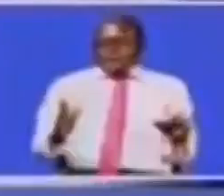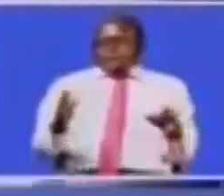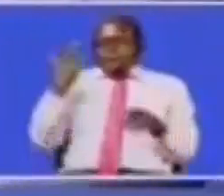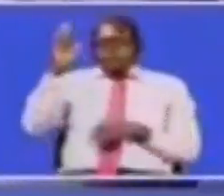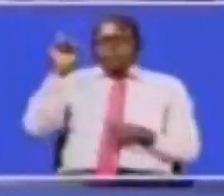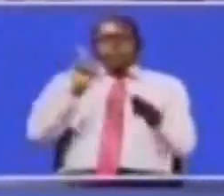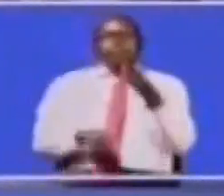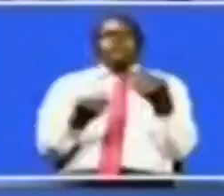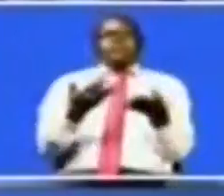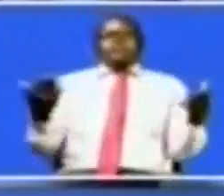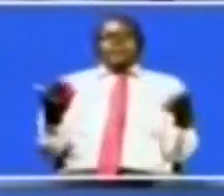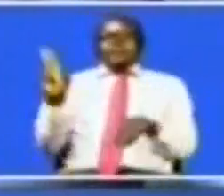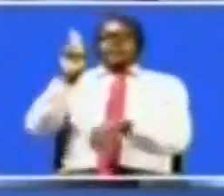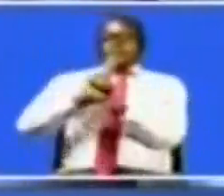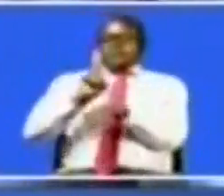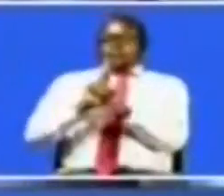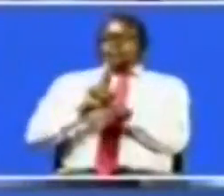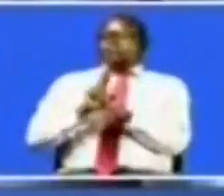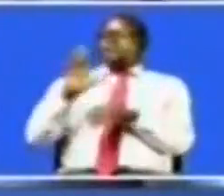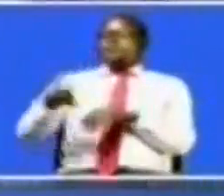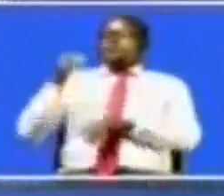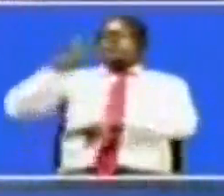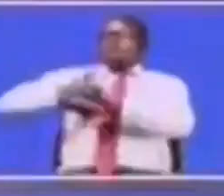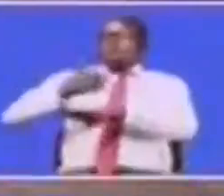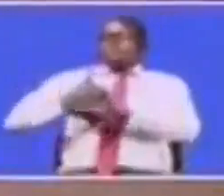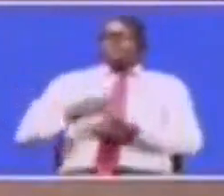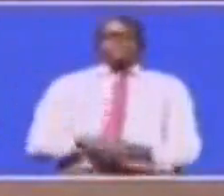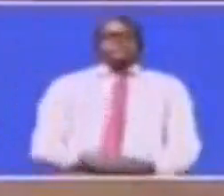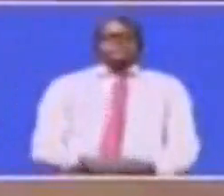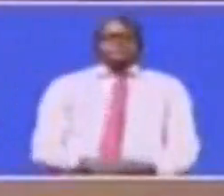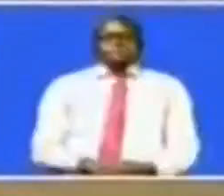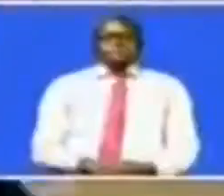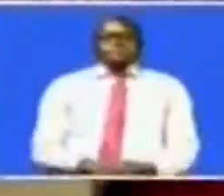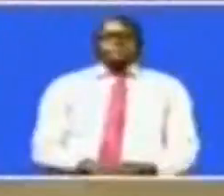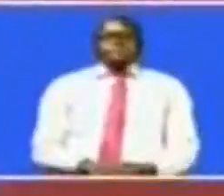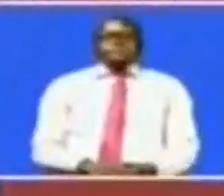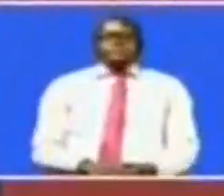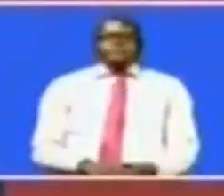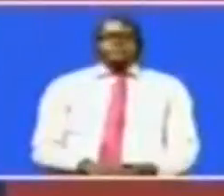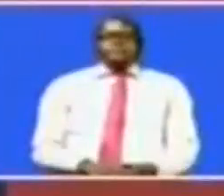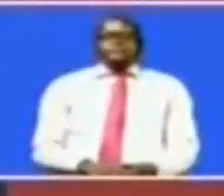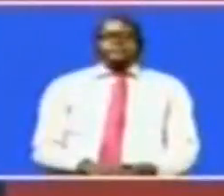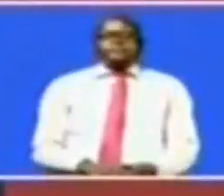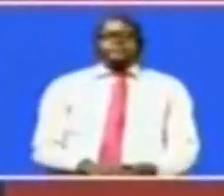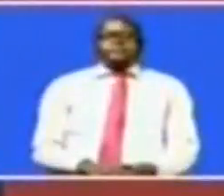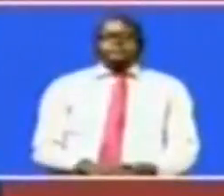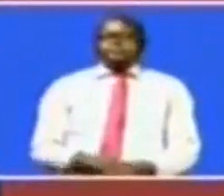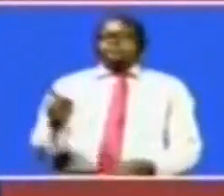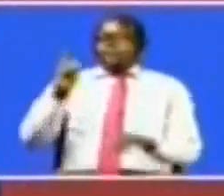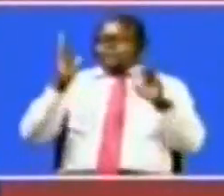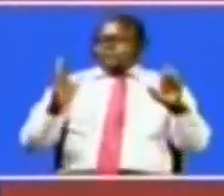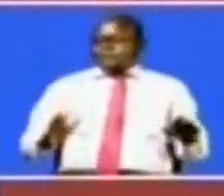dark over products they consume, Abubakar Abdullahi for KTN News. CS Peter